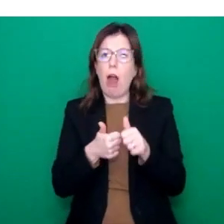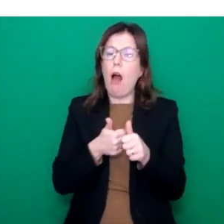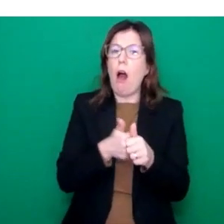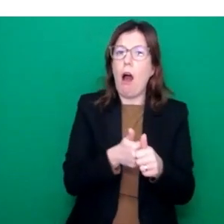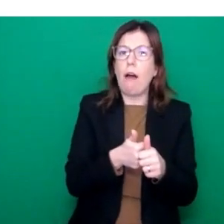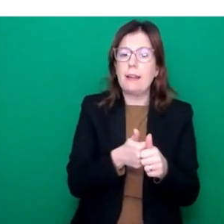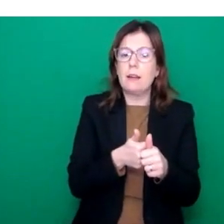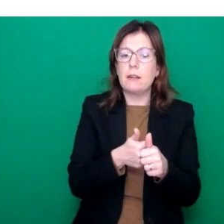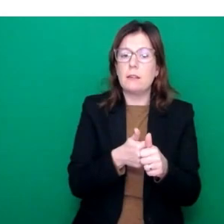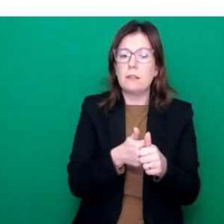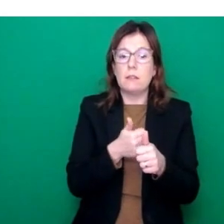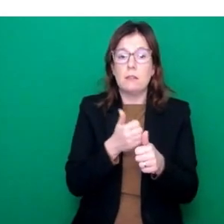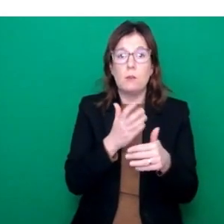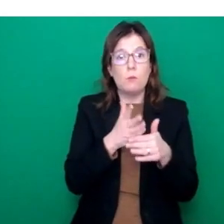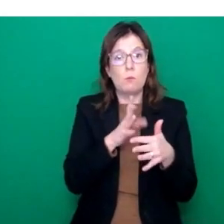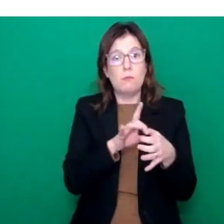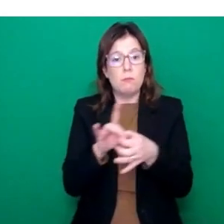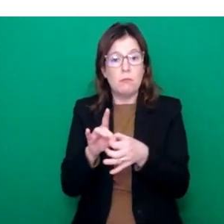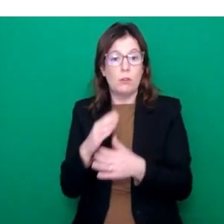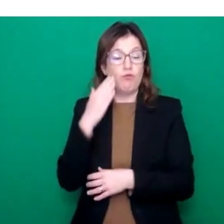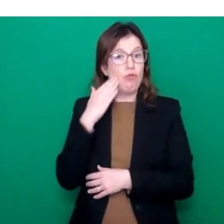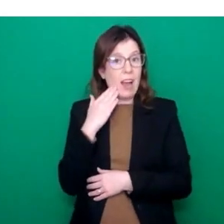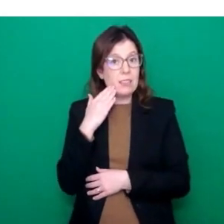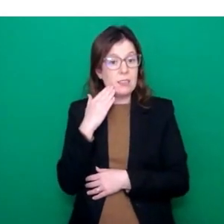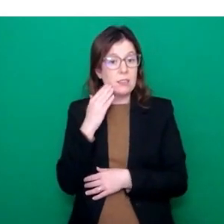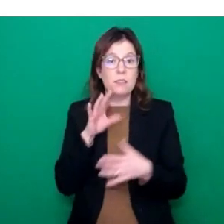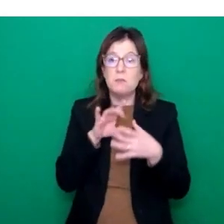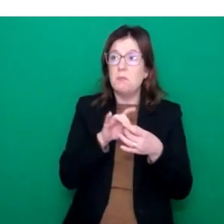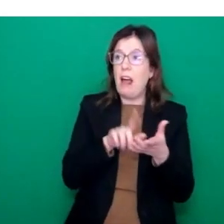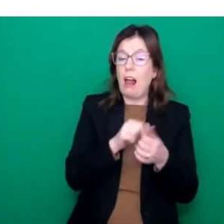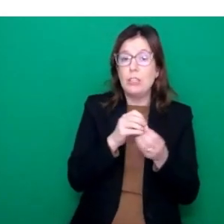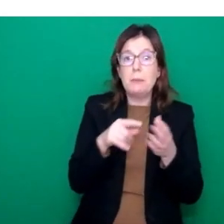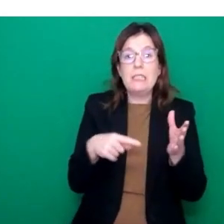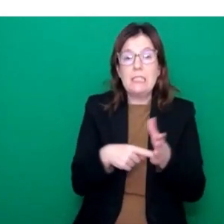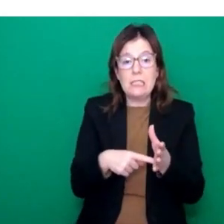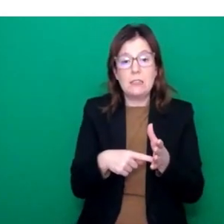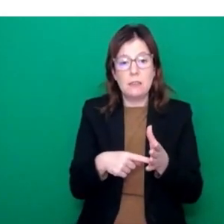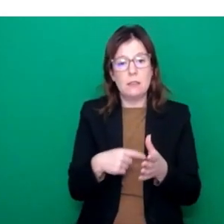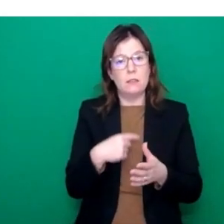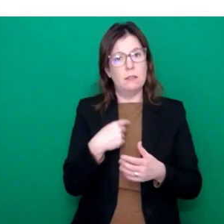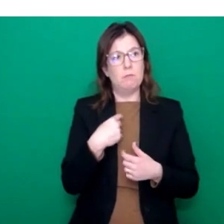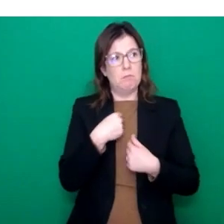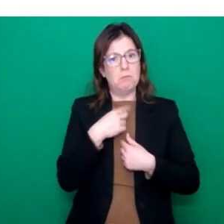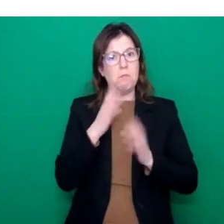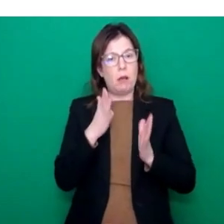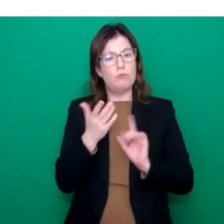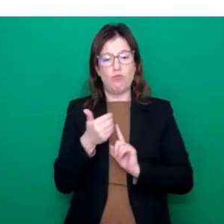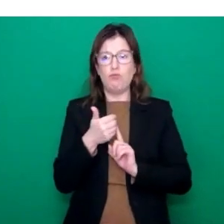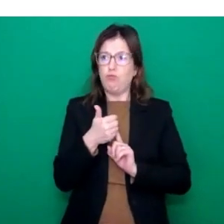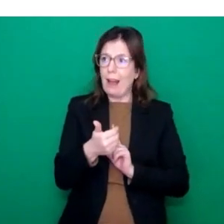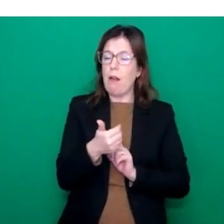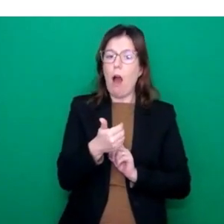in terms of work in relation to race, work in relation to LGBT, I think I have to recognise that there's something important, I